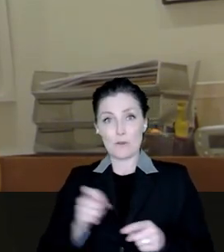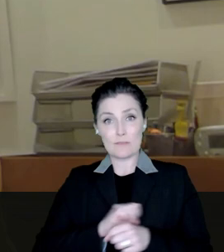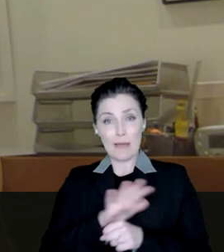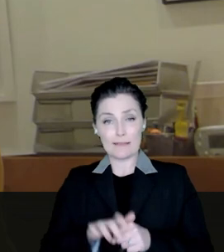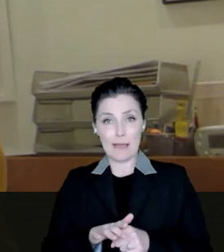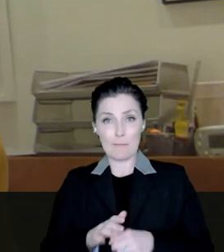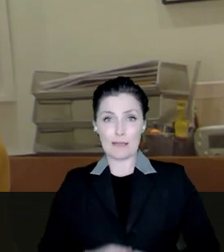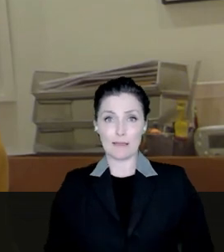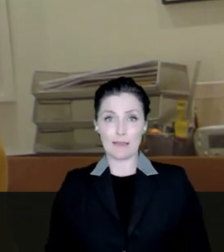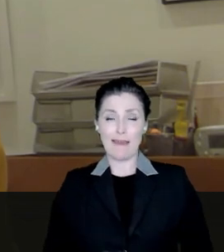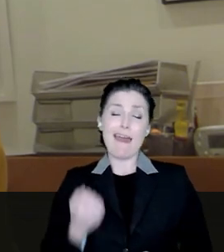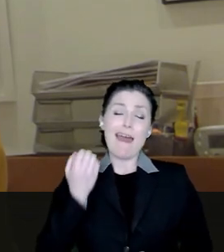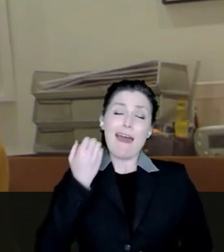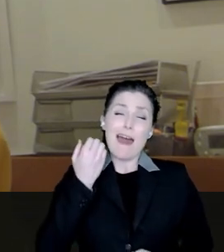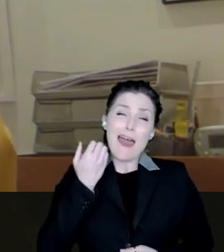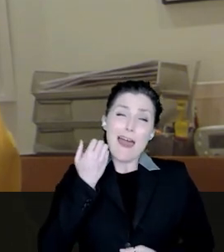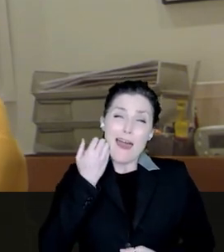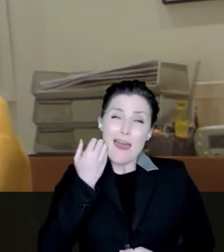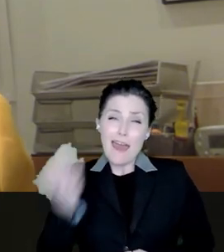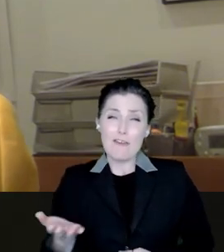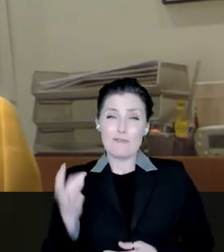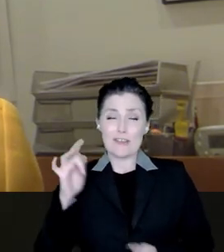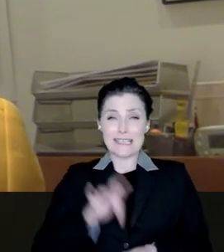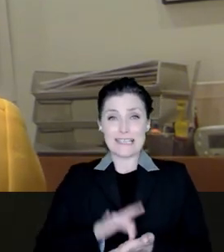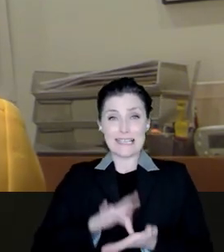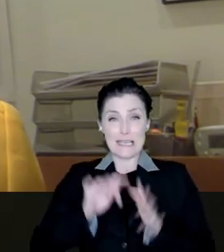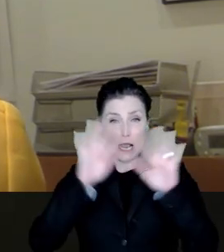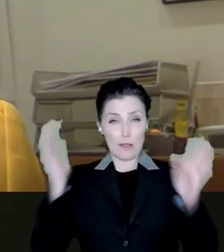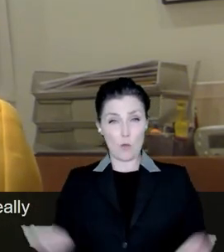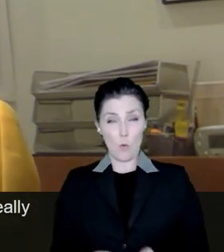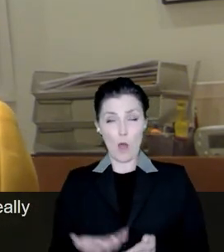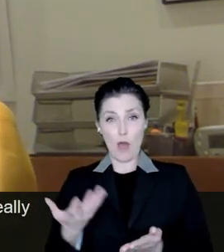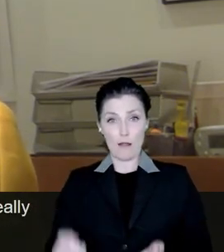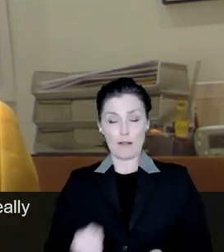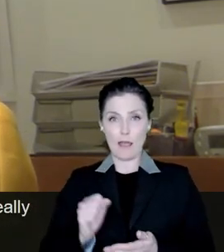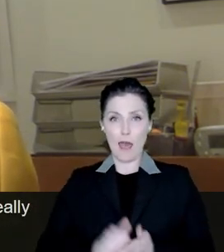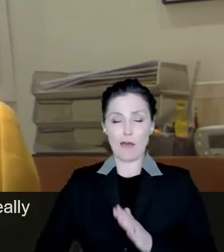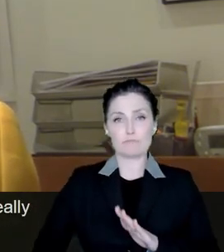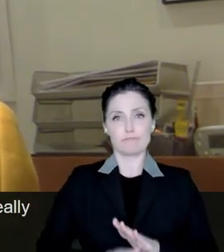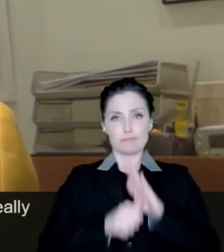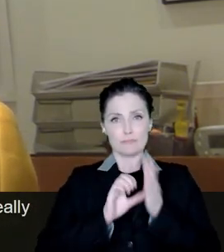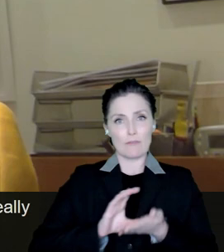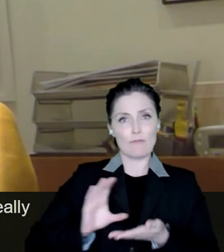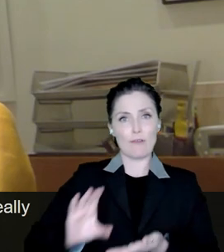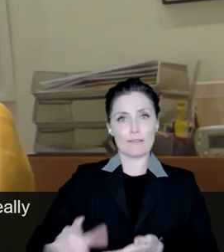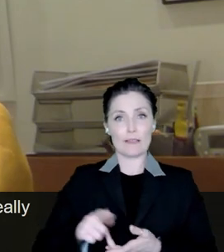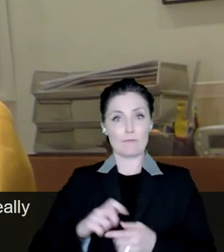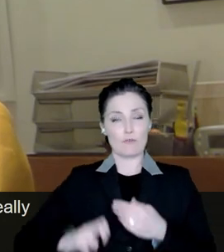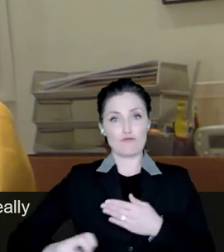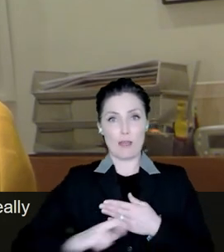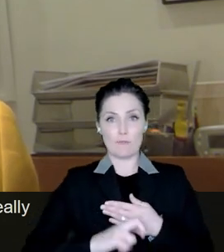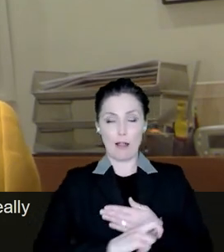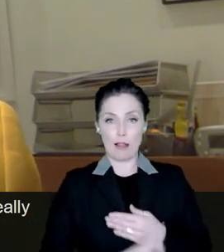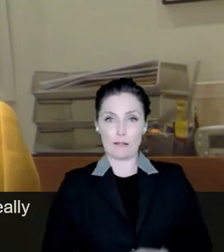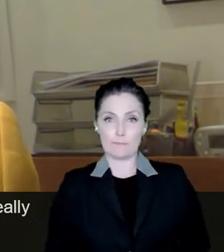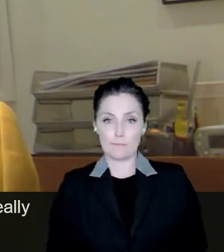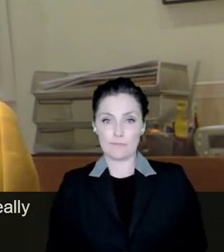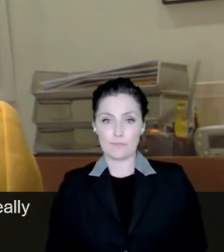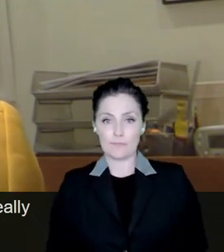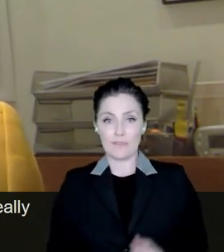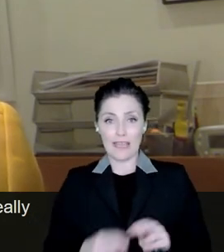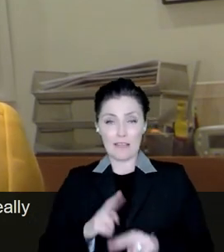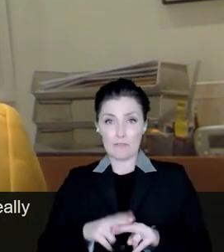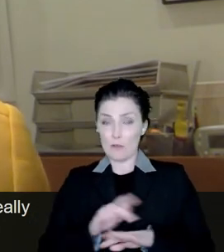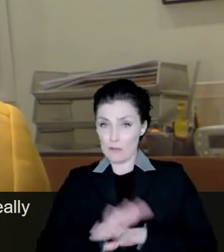going in. I think it's really important, because otherwise, going forward, we are going to see serious cuts to our bus services. No more step-free or